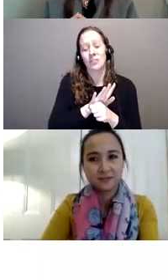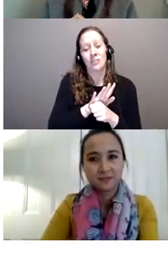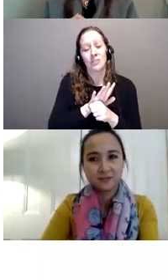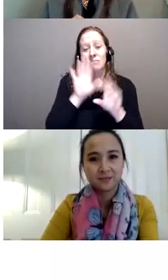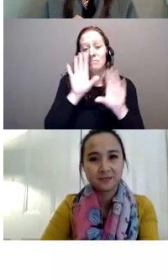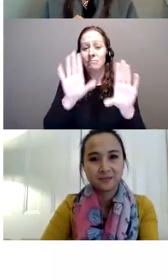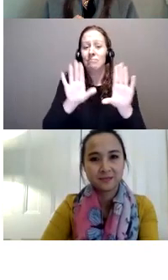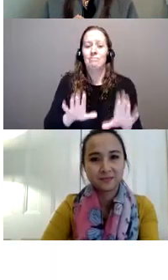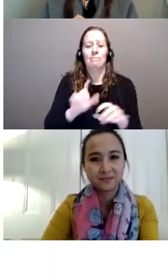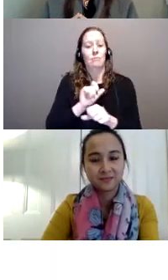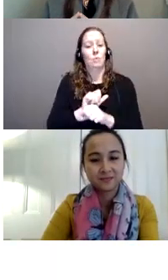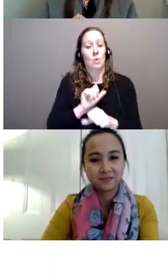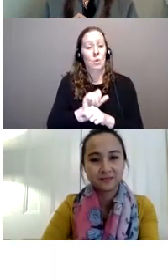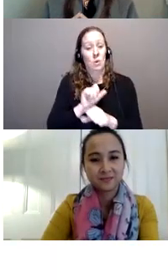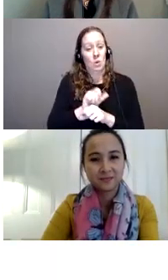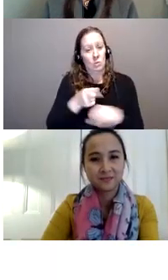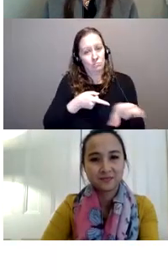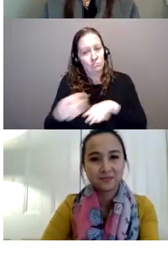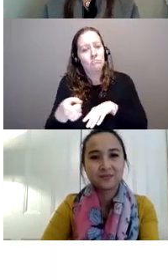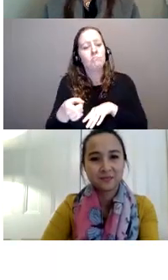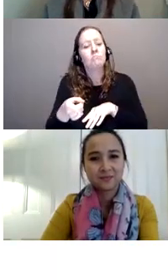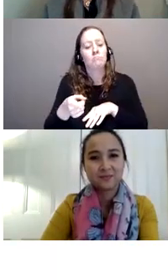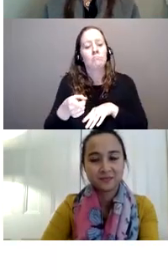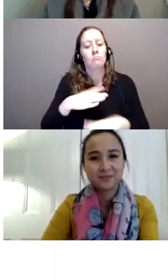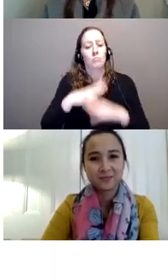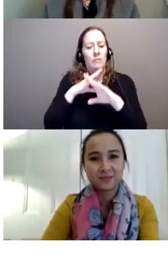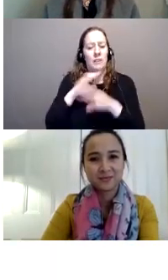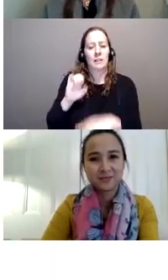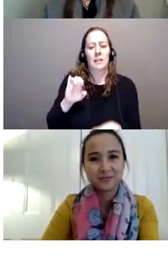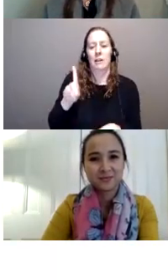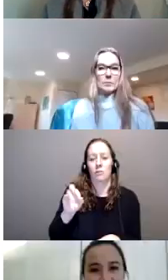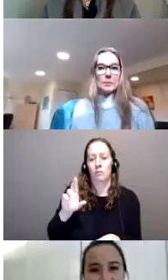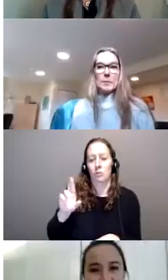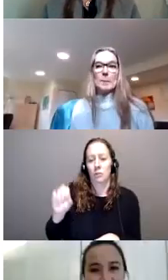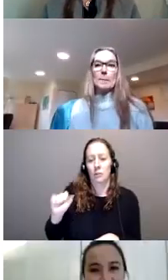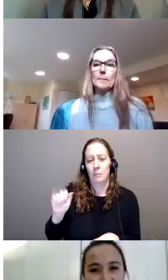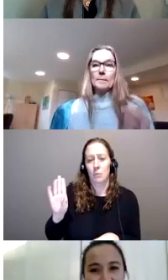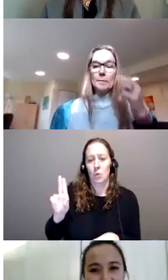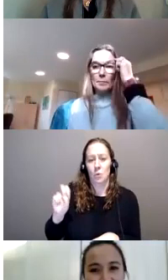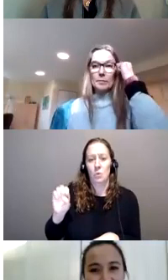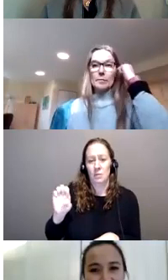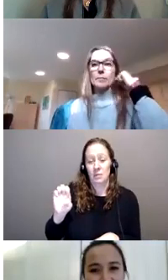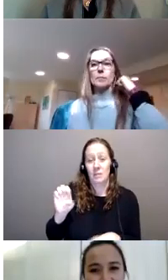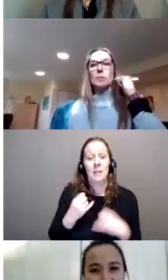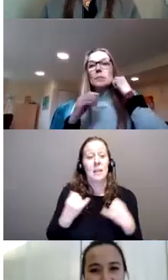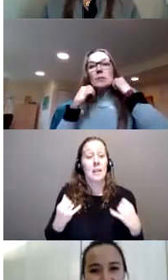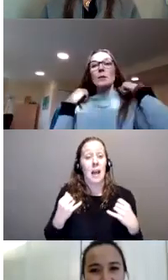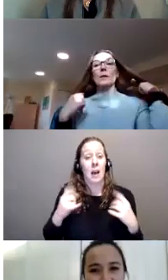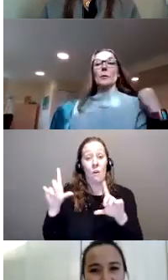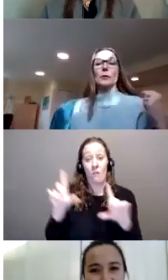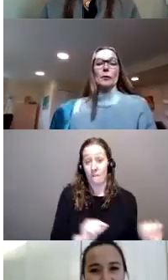outstanding work in the prevention of elder abuse. And now what I'll do is I will stop my